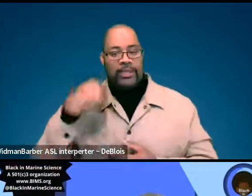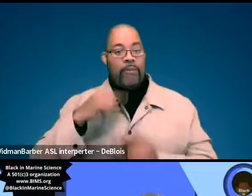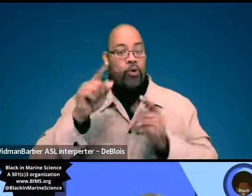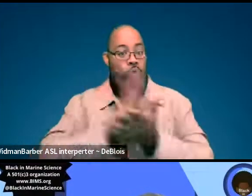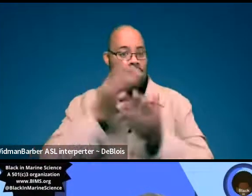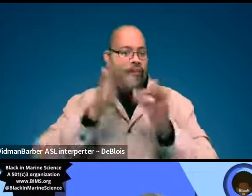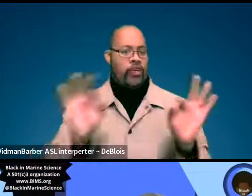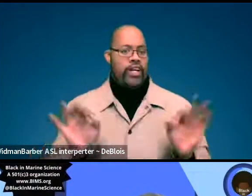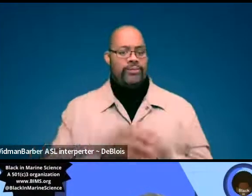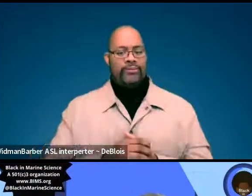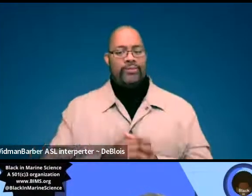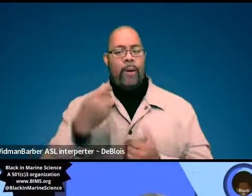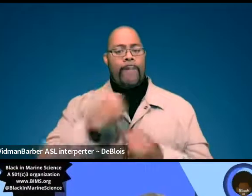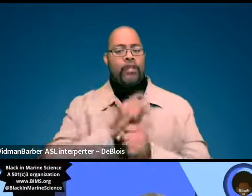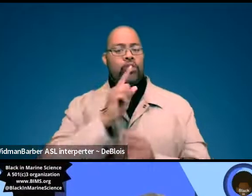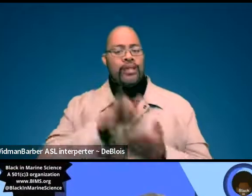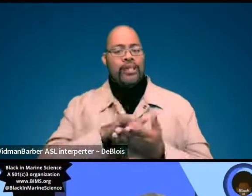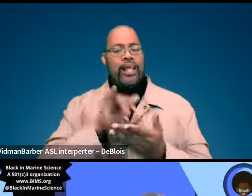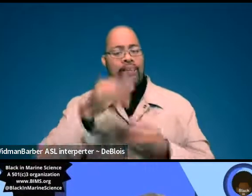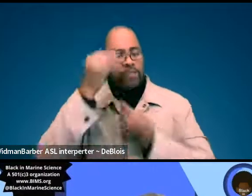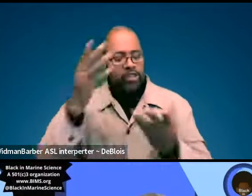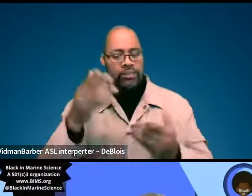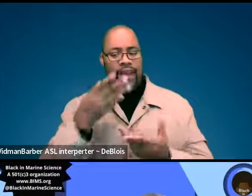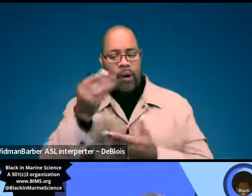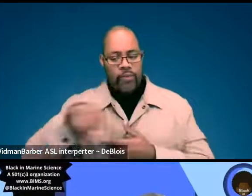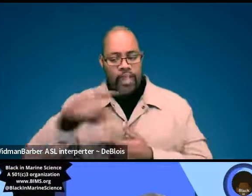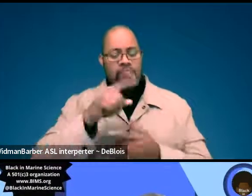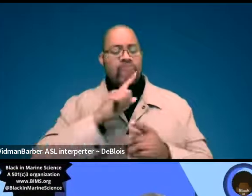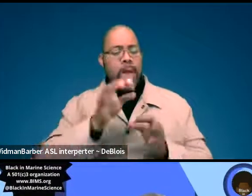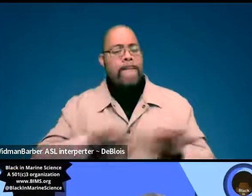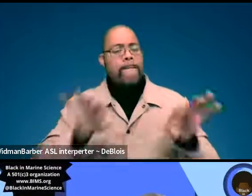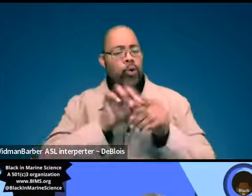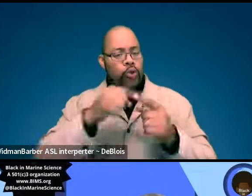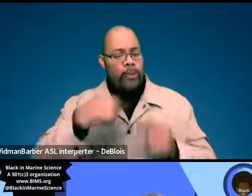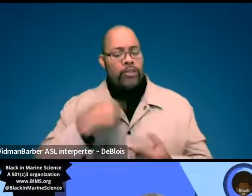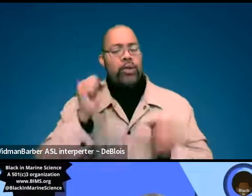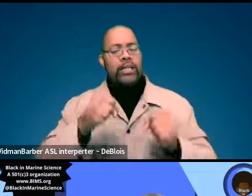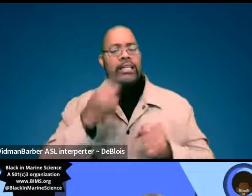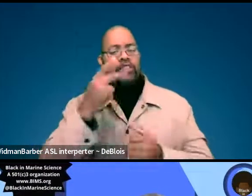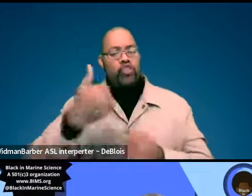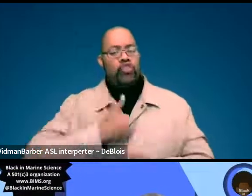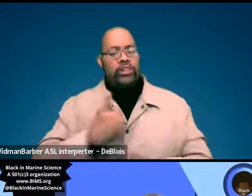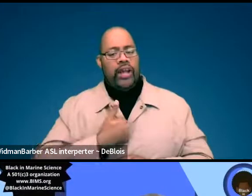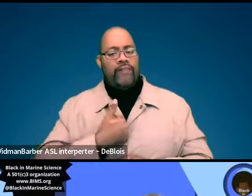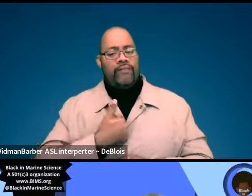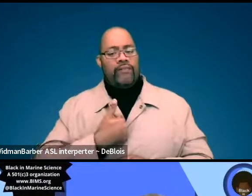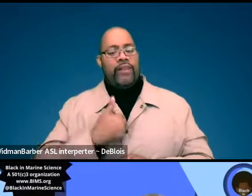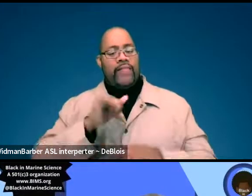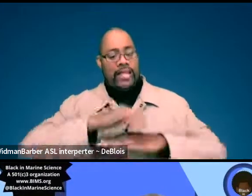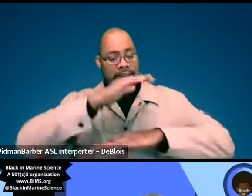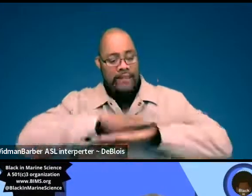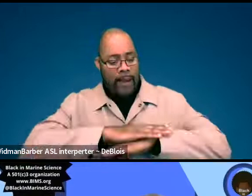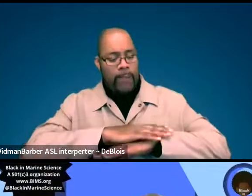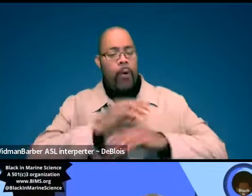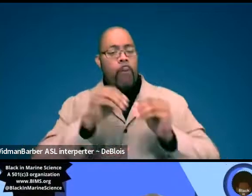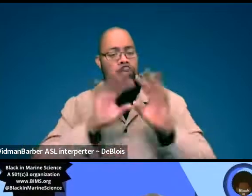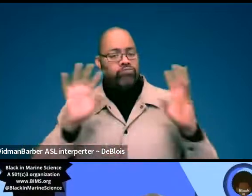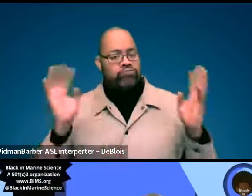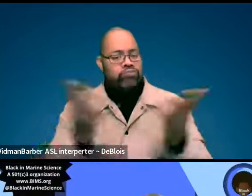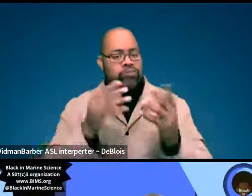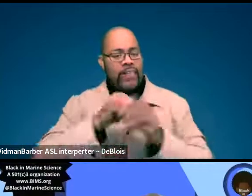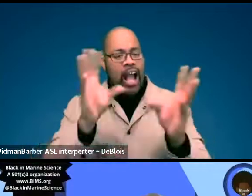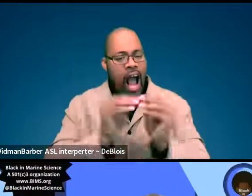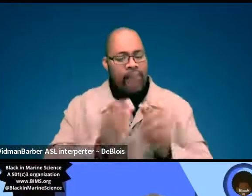school for free. So making sure that that information was out there was very important to me, so we can see ourselves at the table in more of these